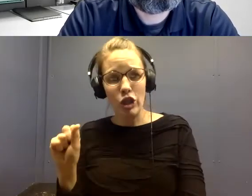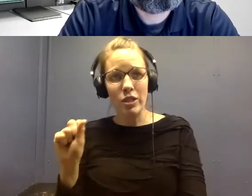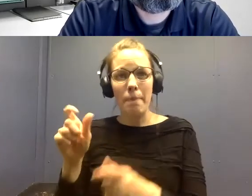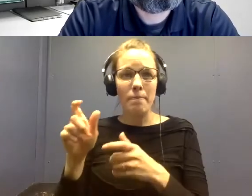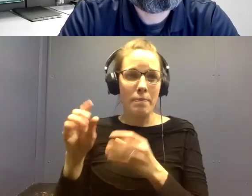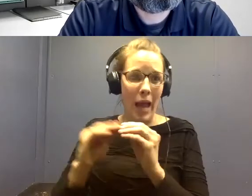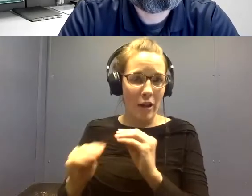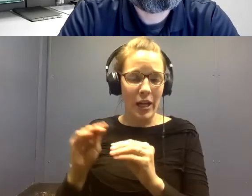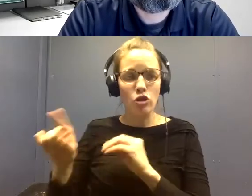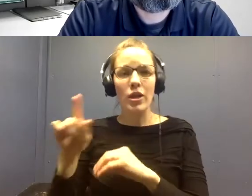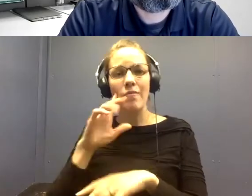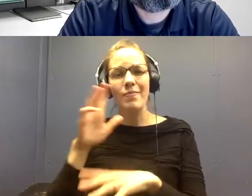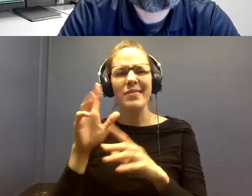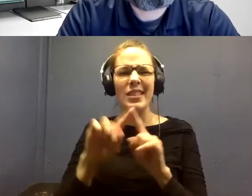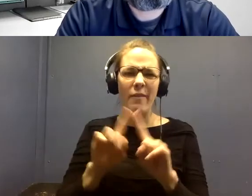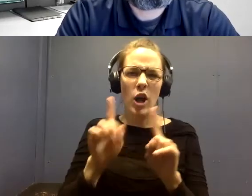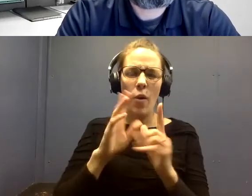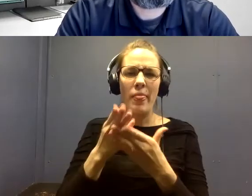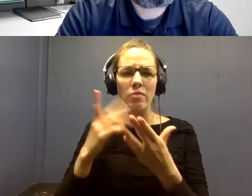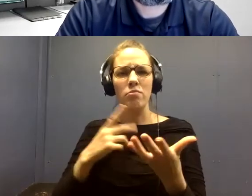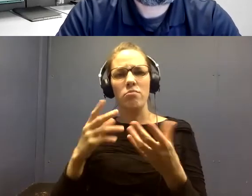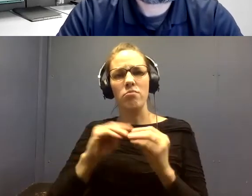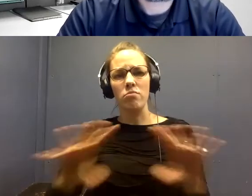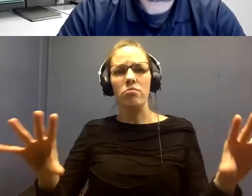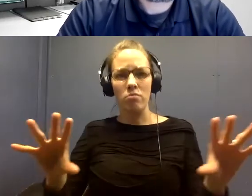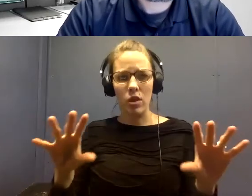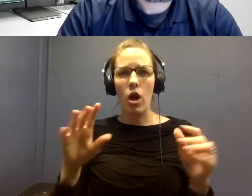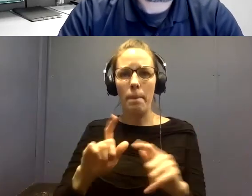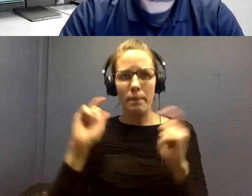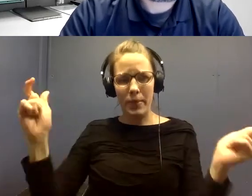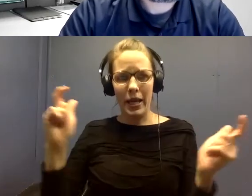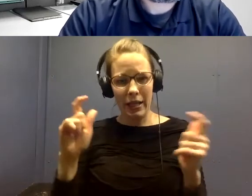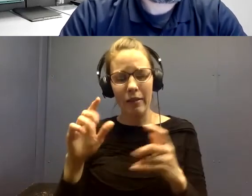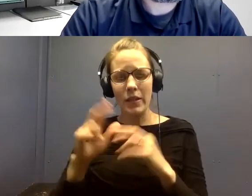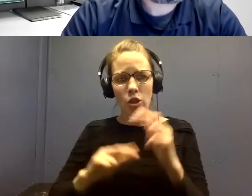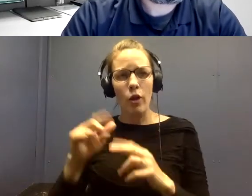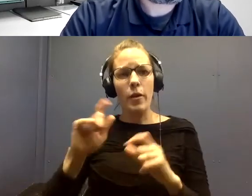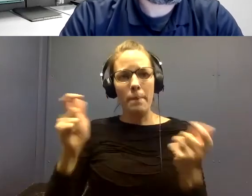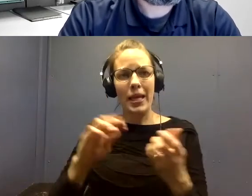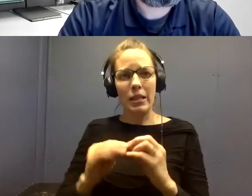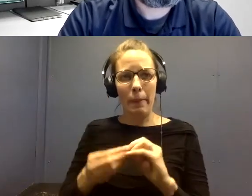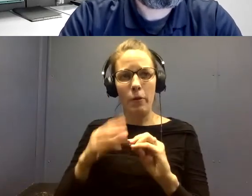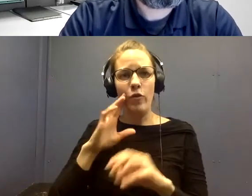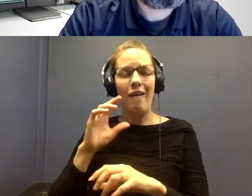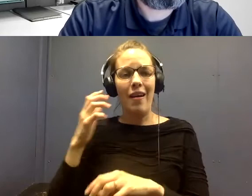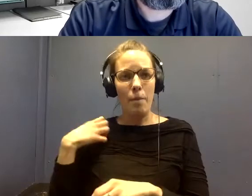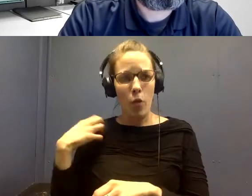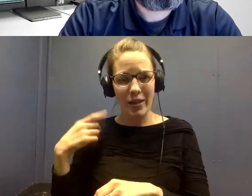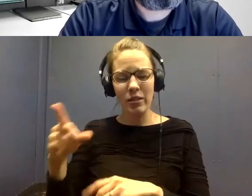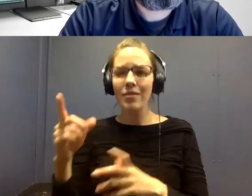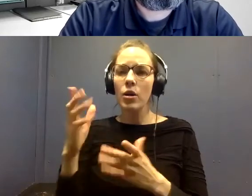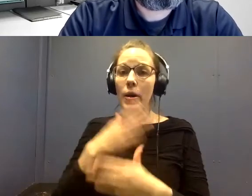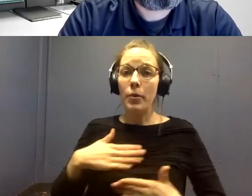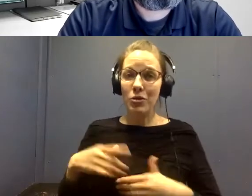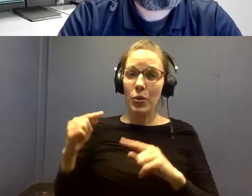things rolled out at a large facility like Davenport Works. And you guys still have a large number of employees, but we appreciate you coming as well and talking